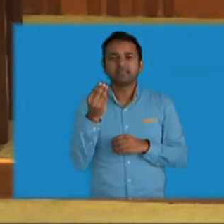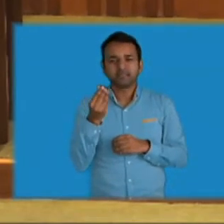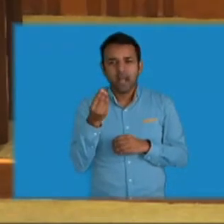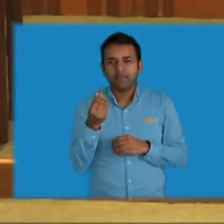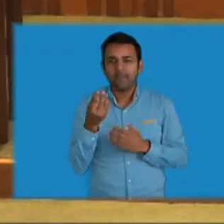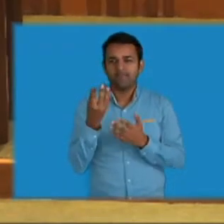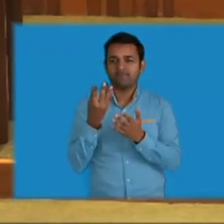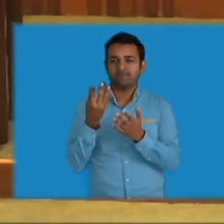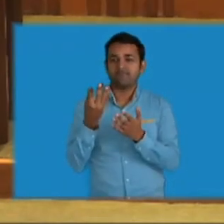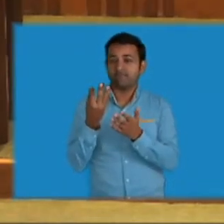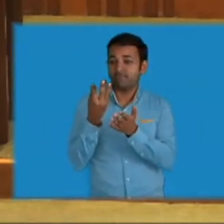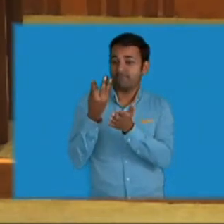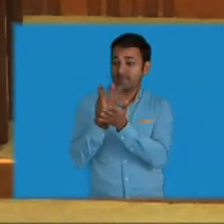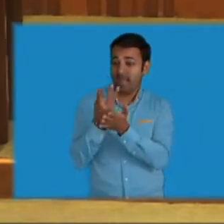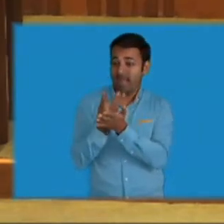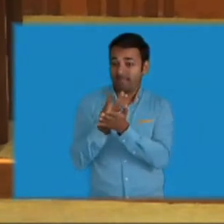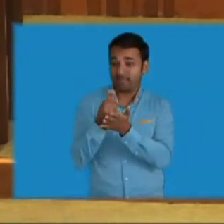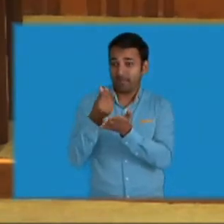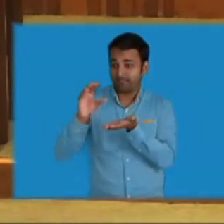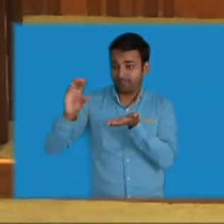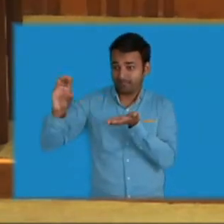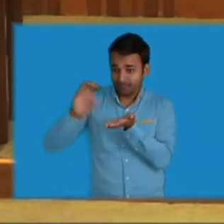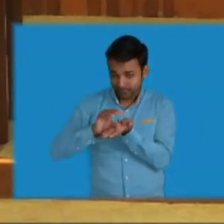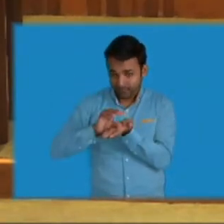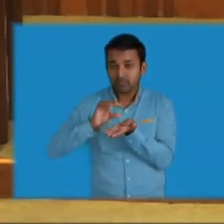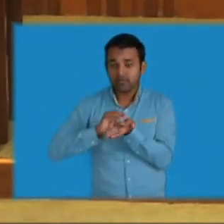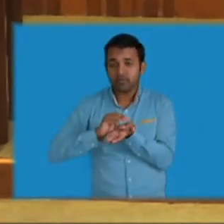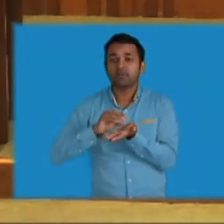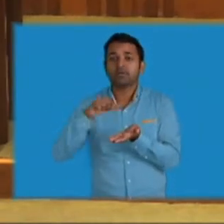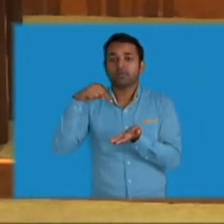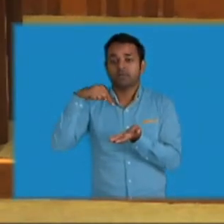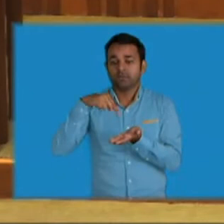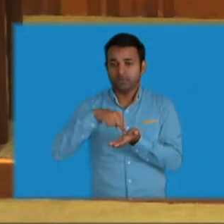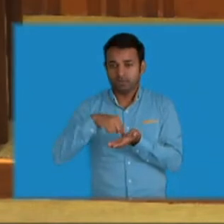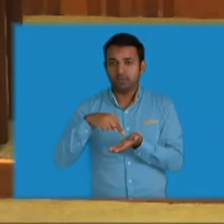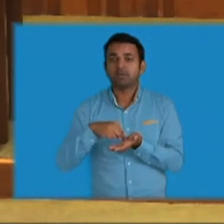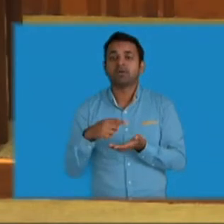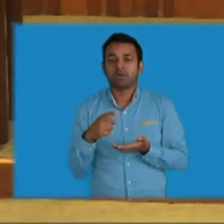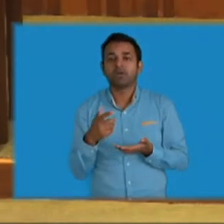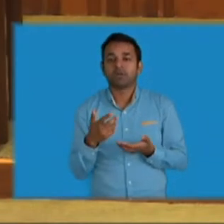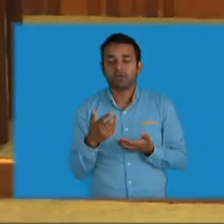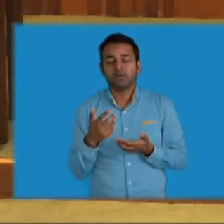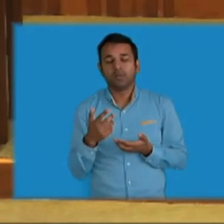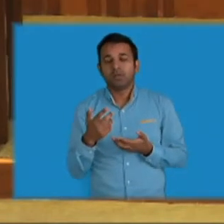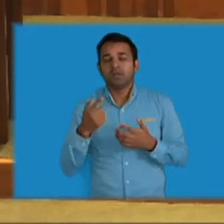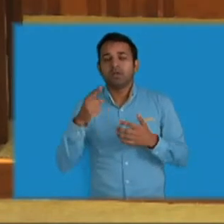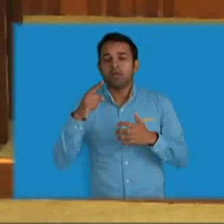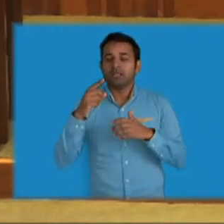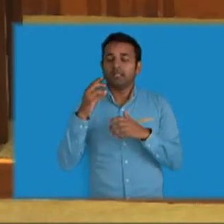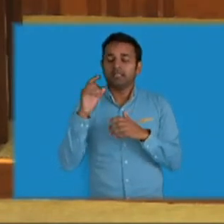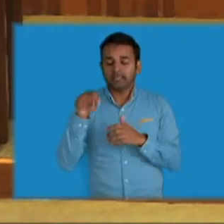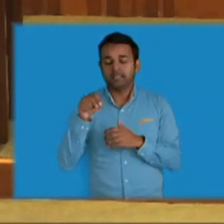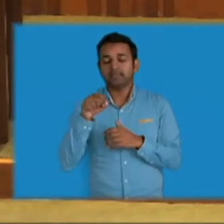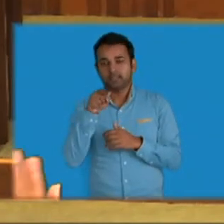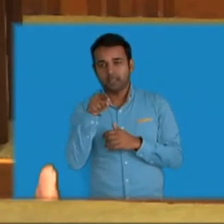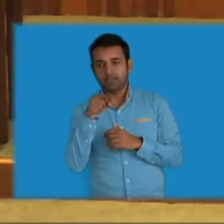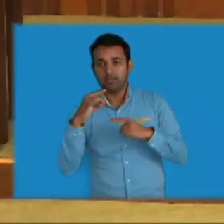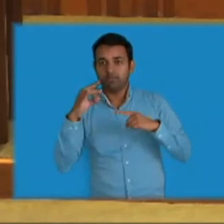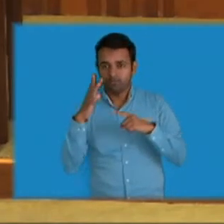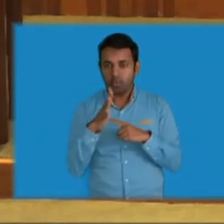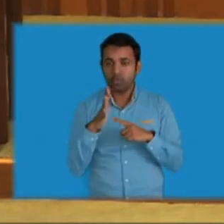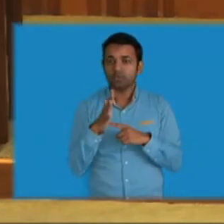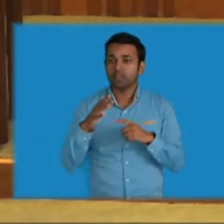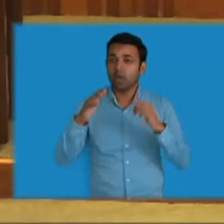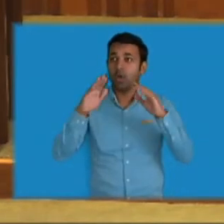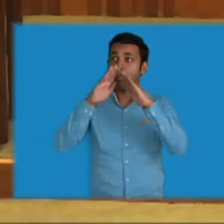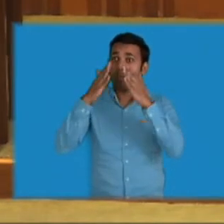initiatives. Madam Speaker, is an important one, and the World Bank itself talks